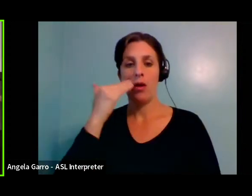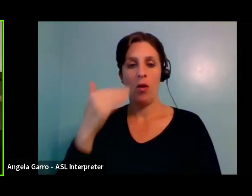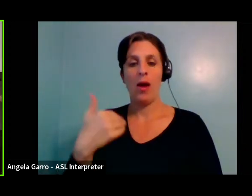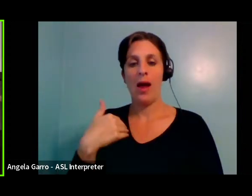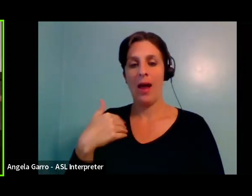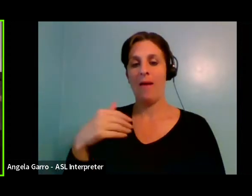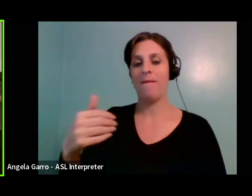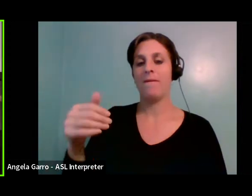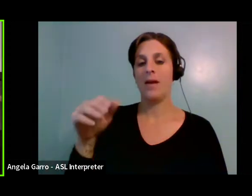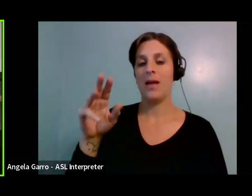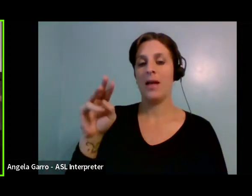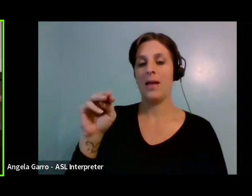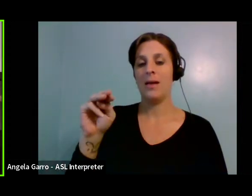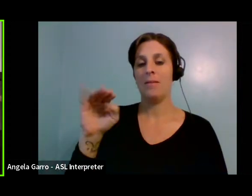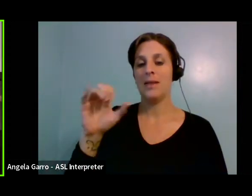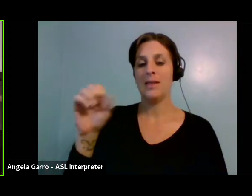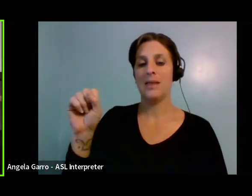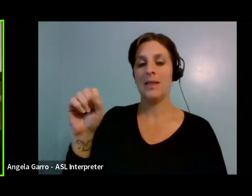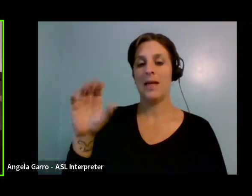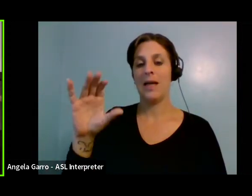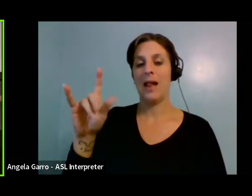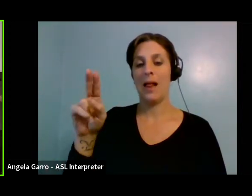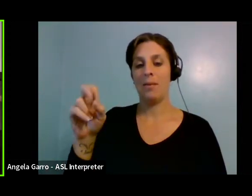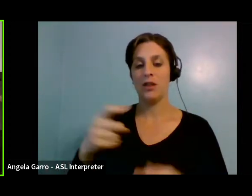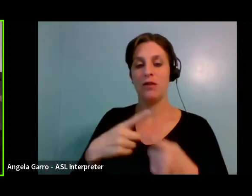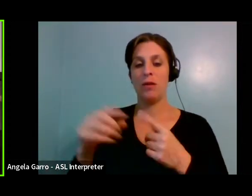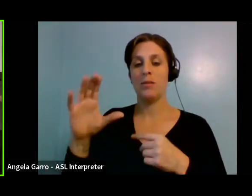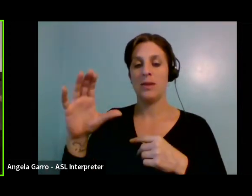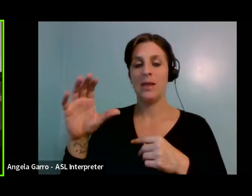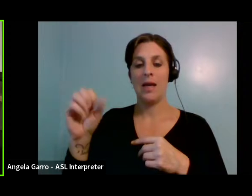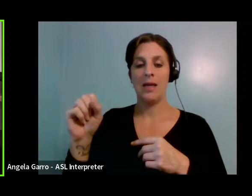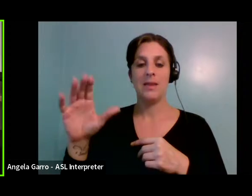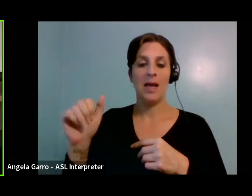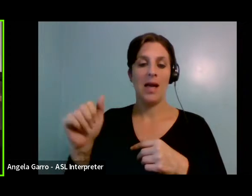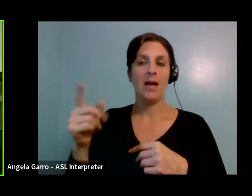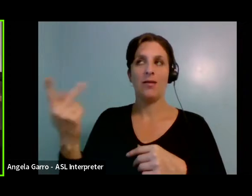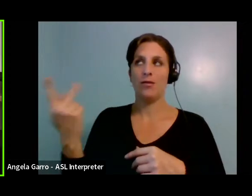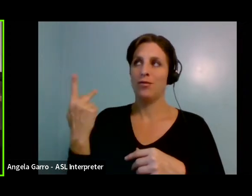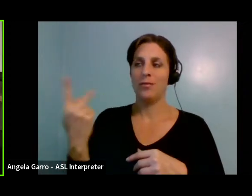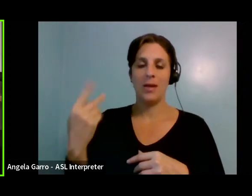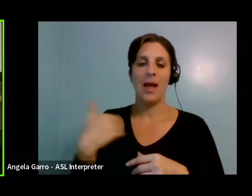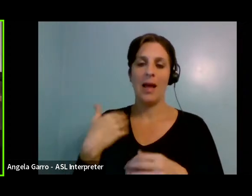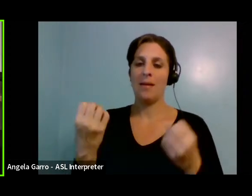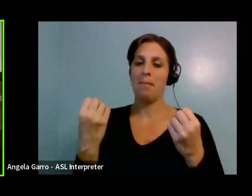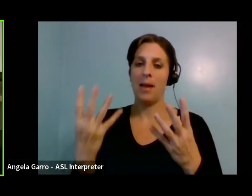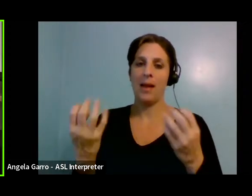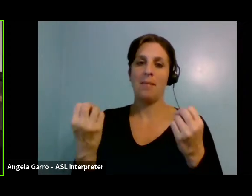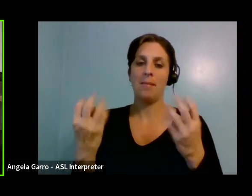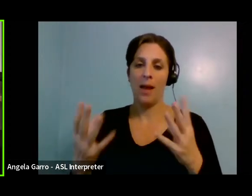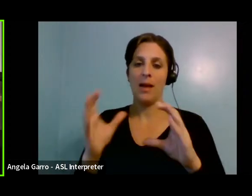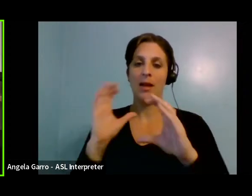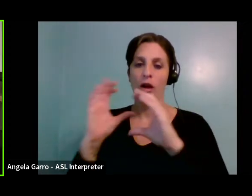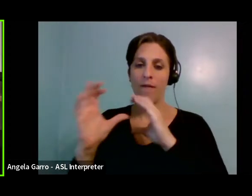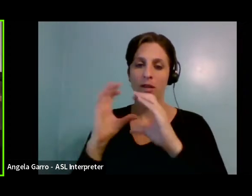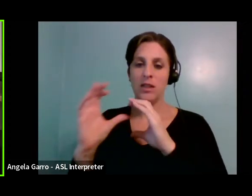Clemens in the audience here from CSEA. She and I have had many conversations